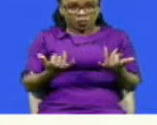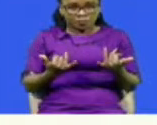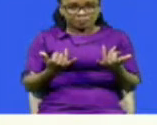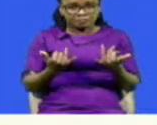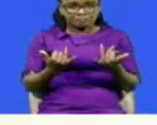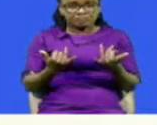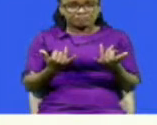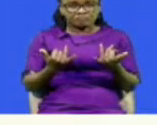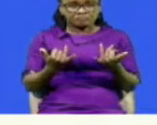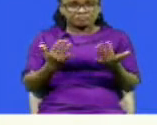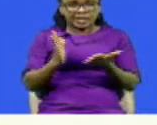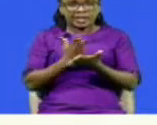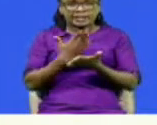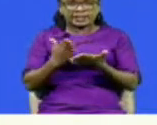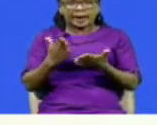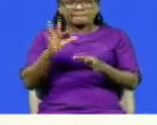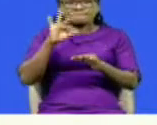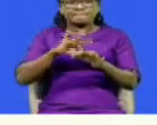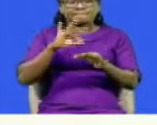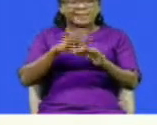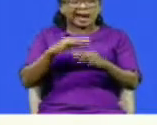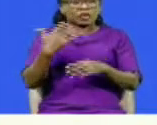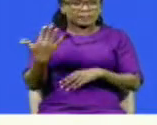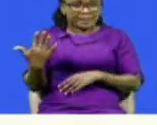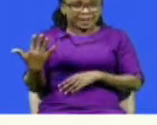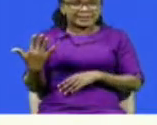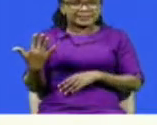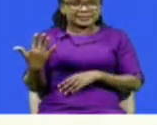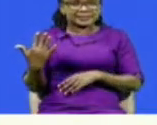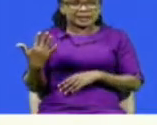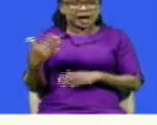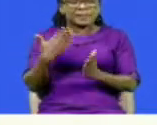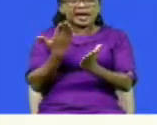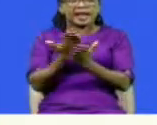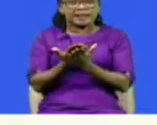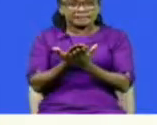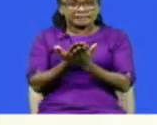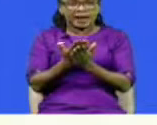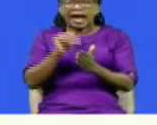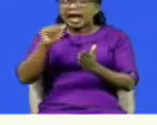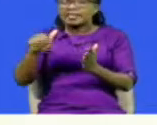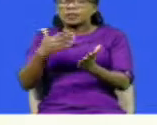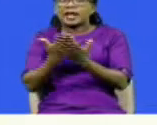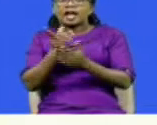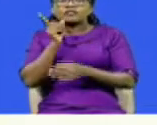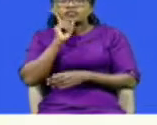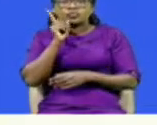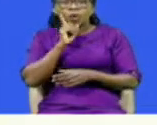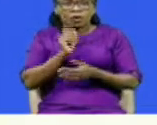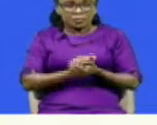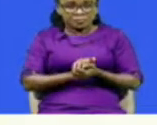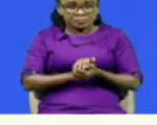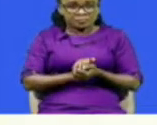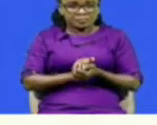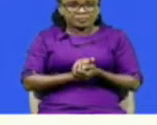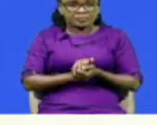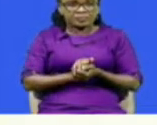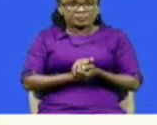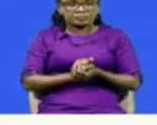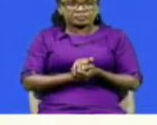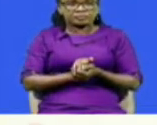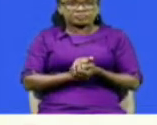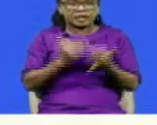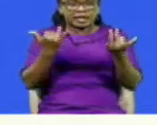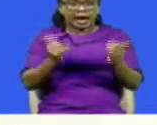some ballot papers have not arrived, and they will arrive tomorrow. And that now